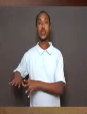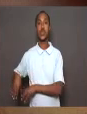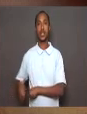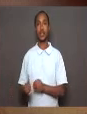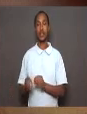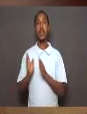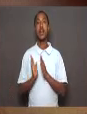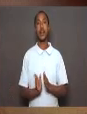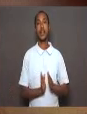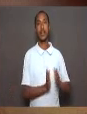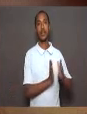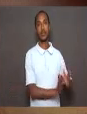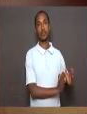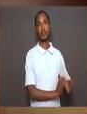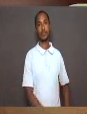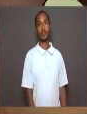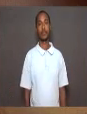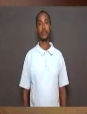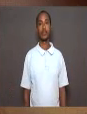Students, let's get ready.